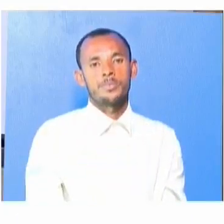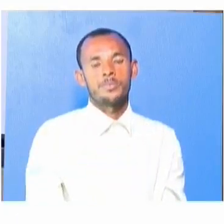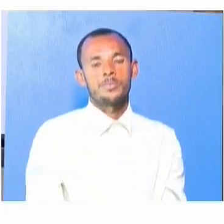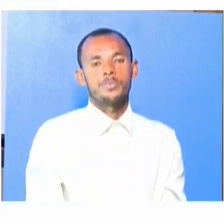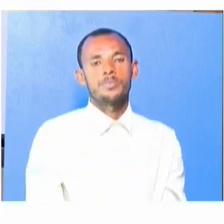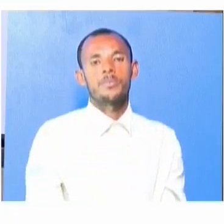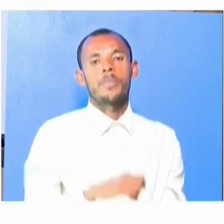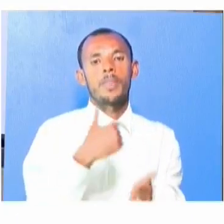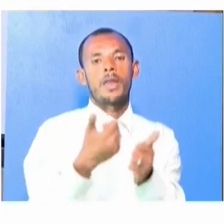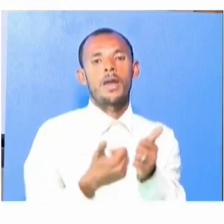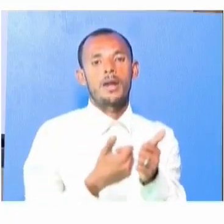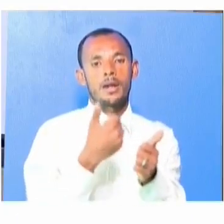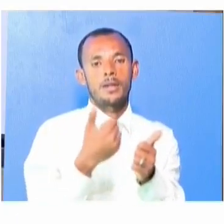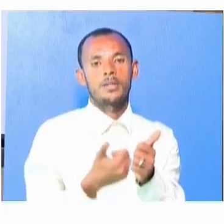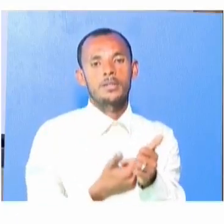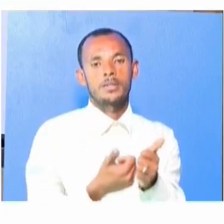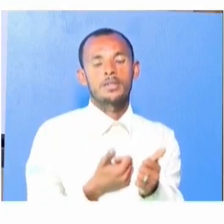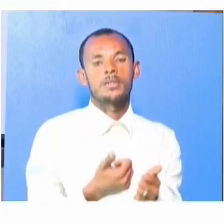the following